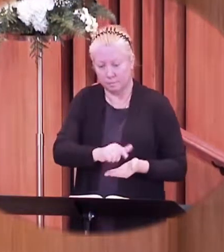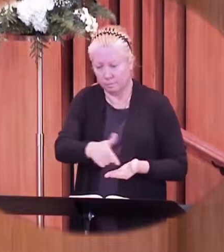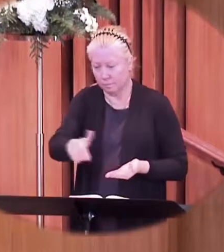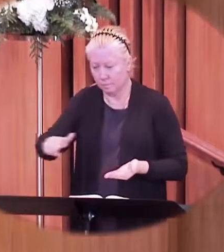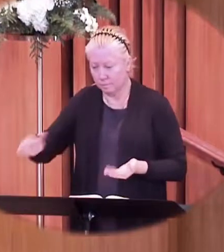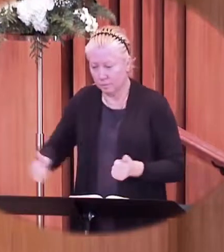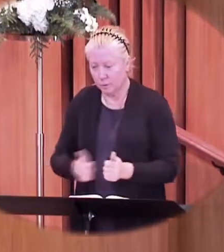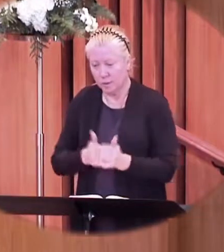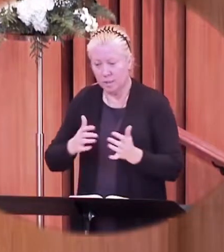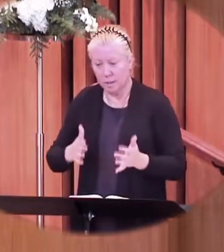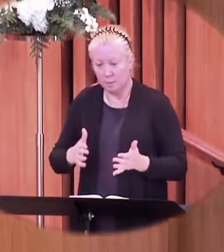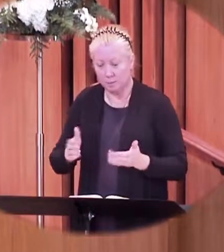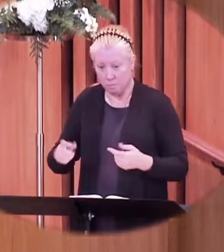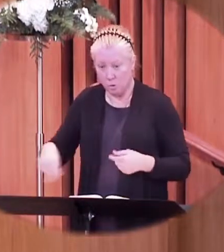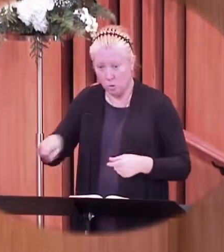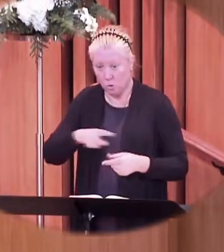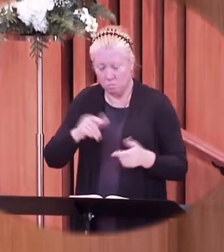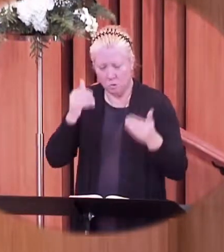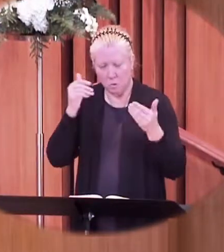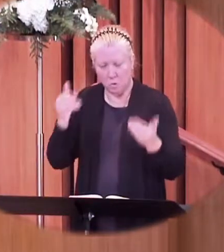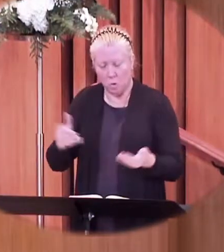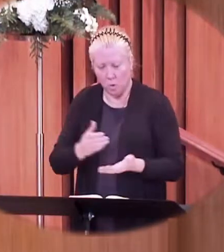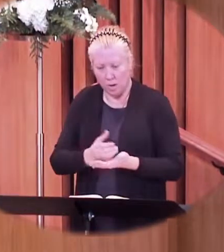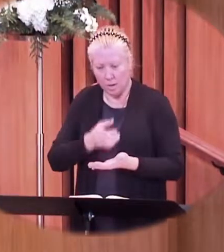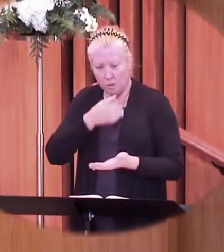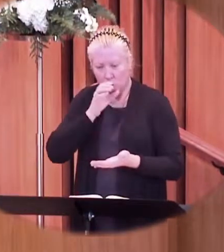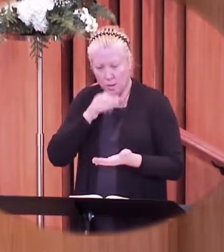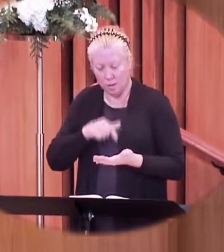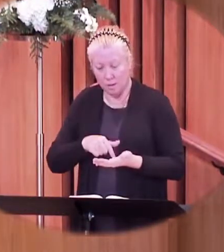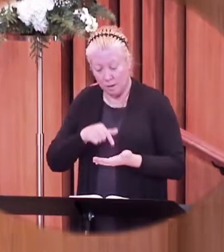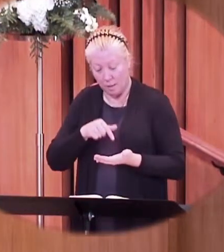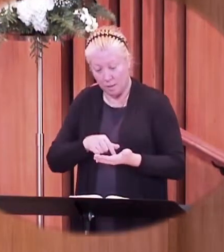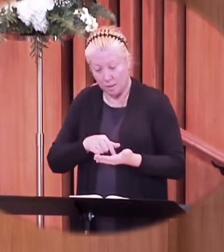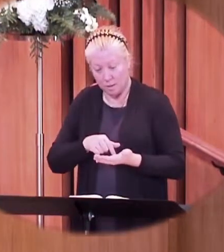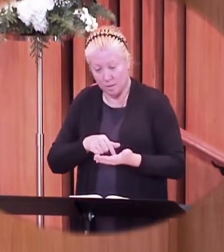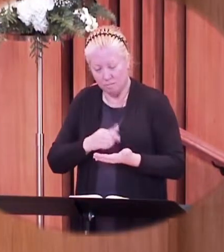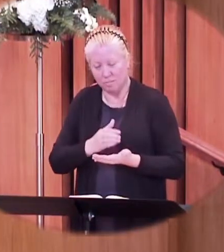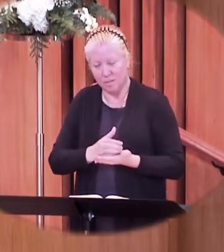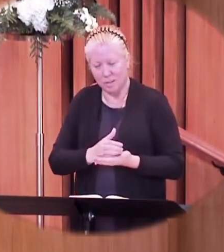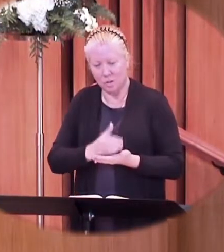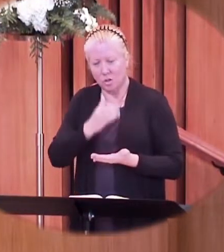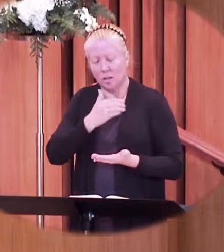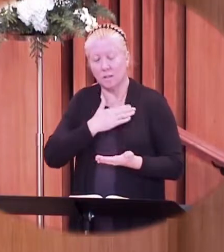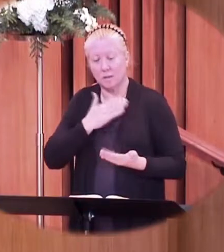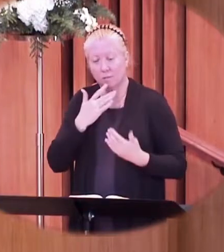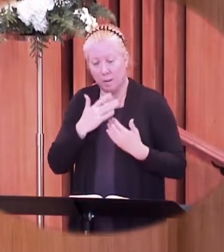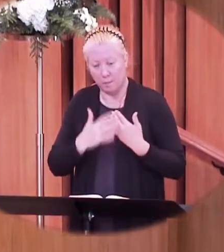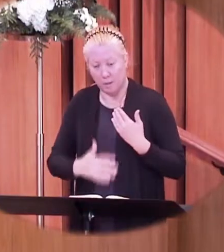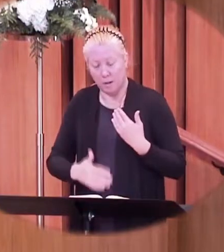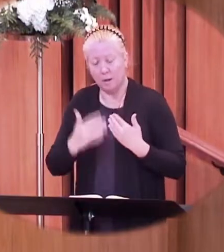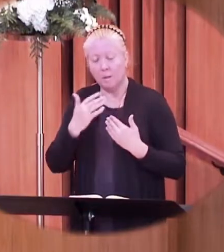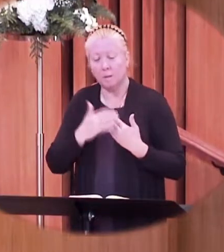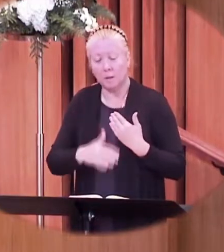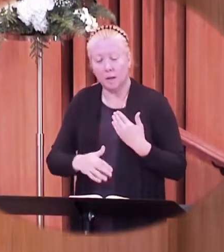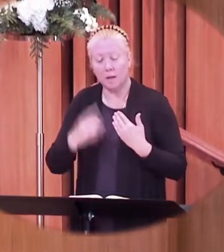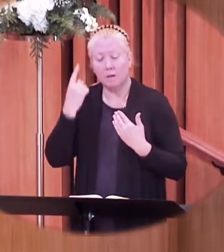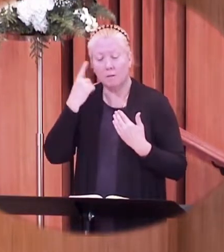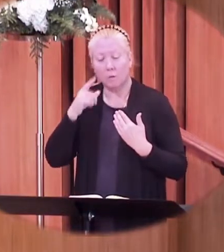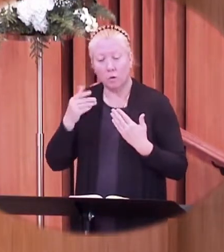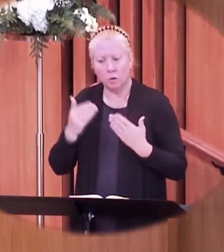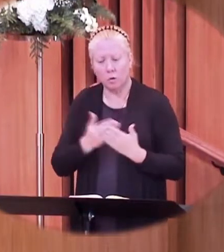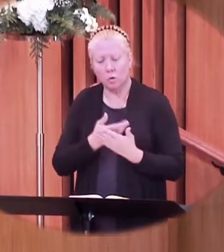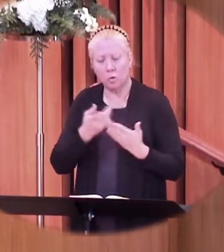saying, "Take this, all of you, and drink from it. For this is the chalice of my blood, the blood of the new and